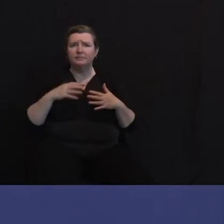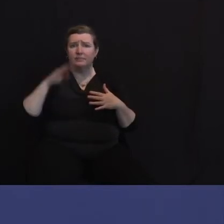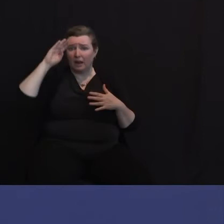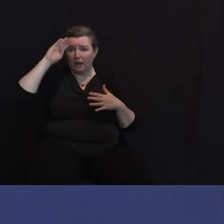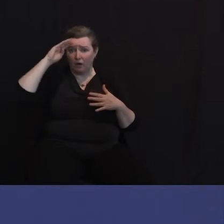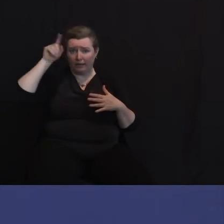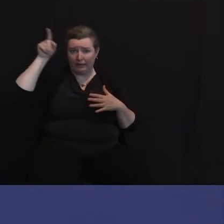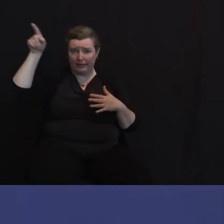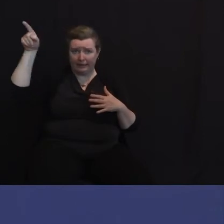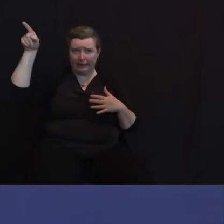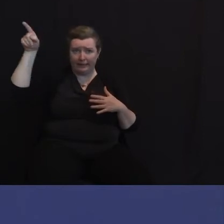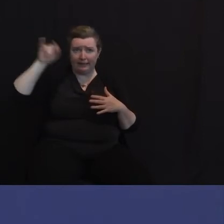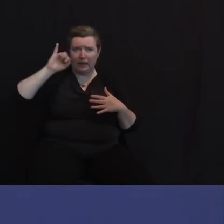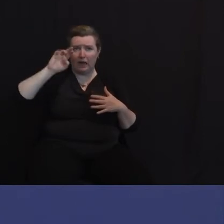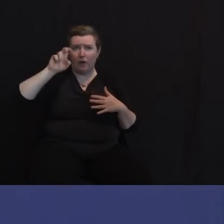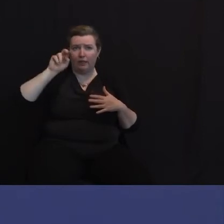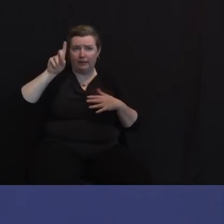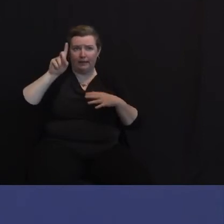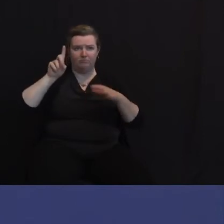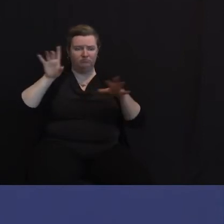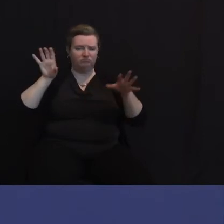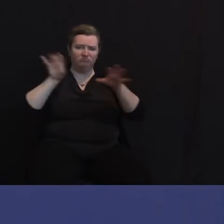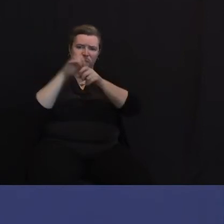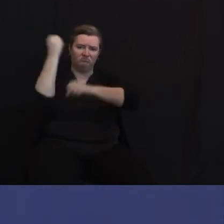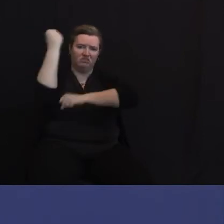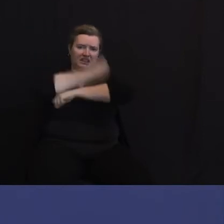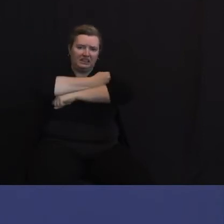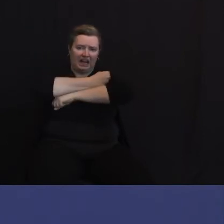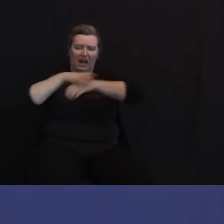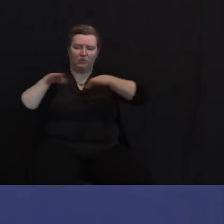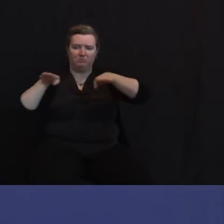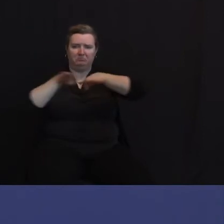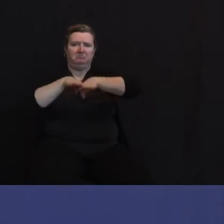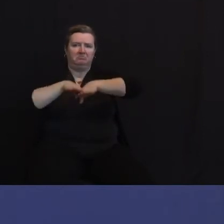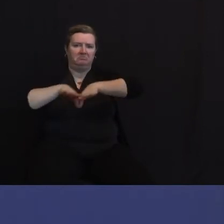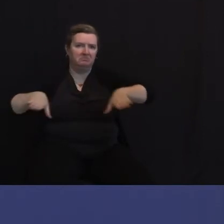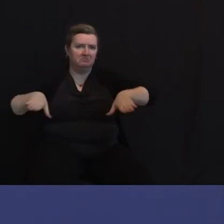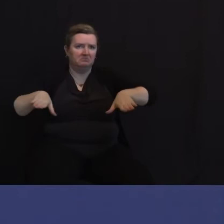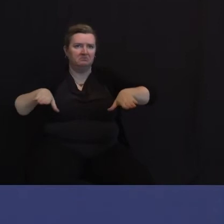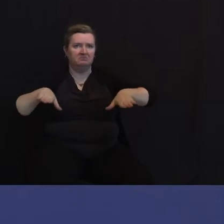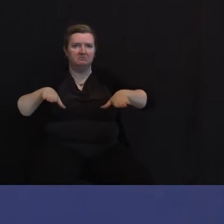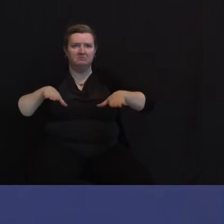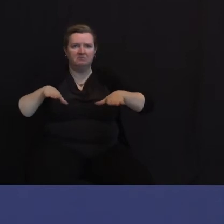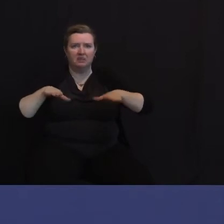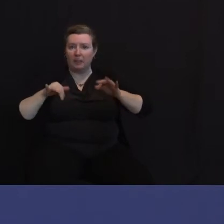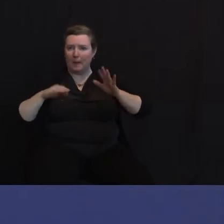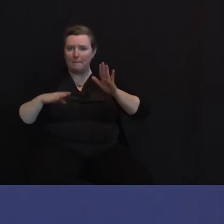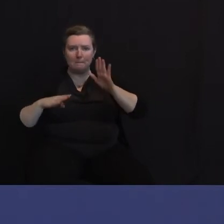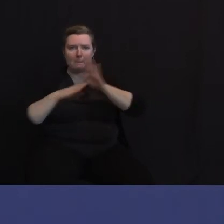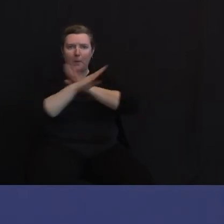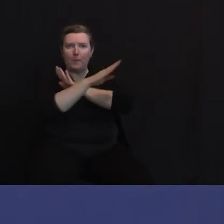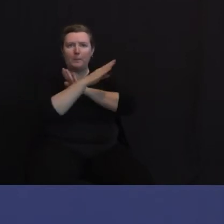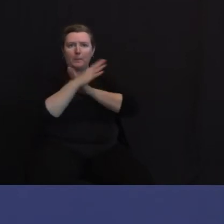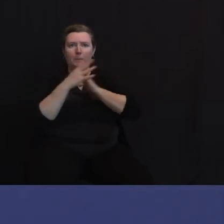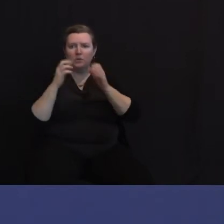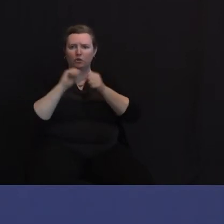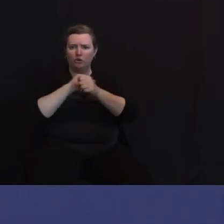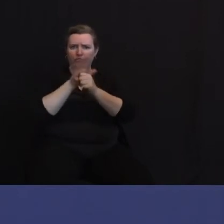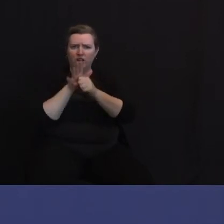this variant has come in, and their numbers have exploded. And people ask us a lot, do we have proof of